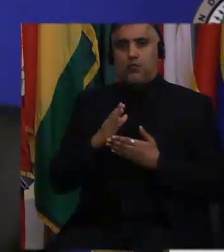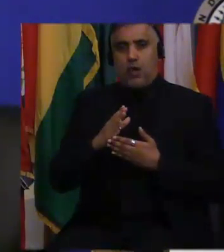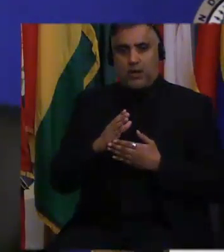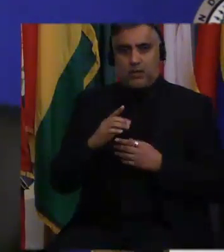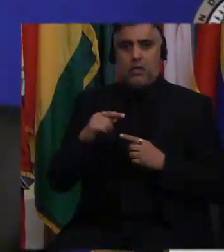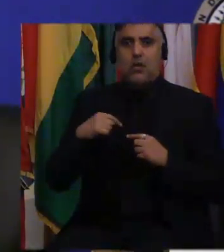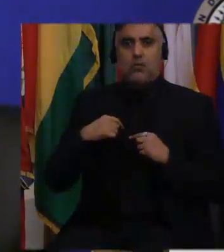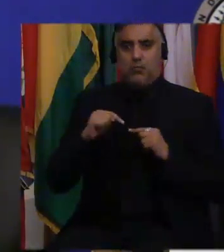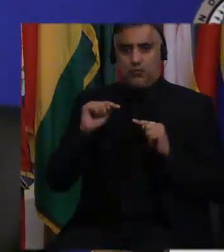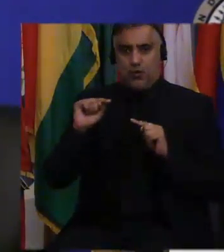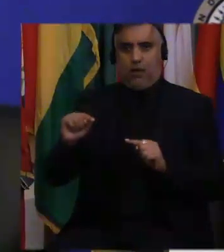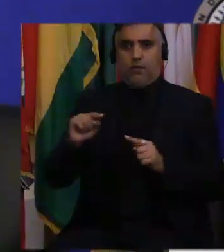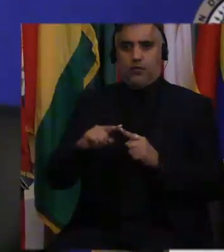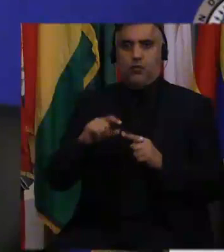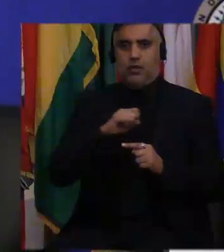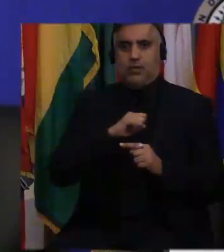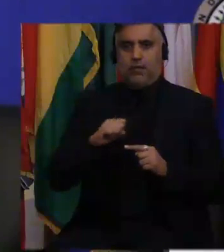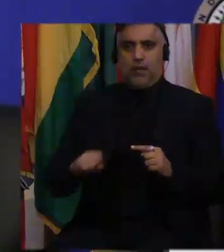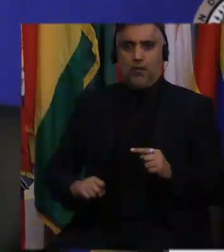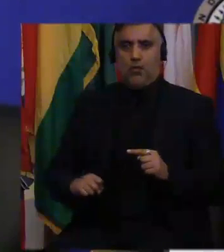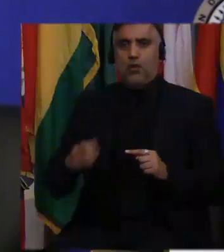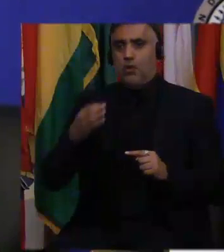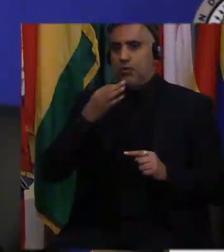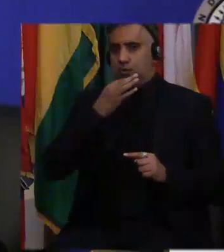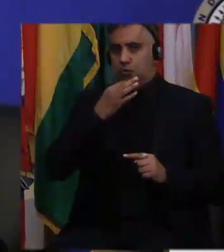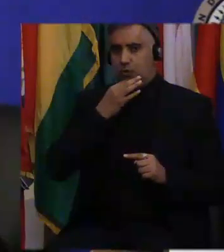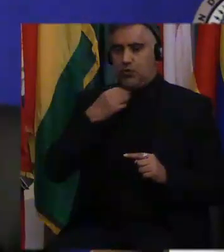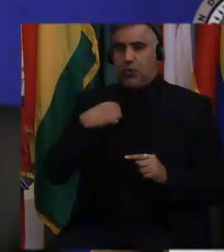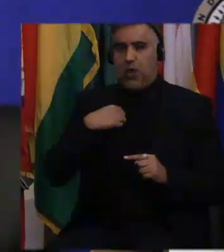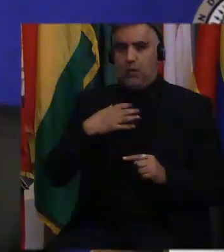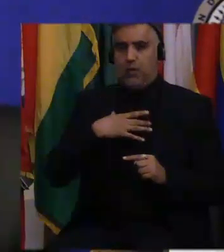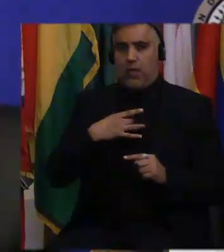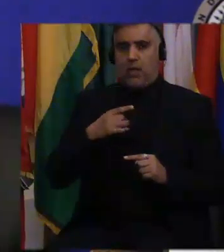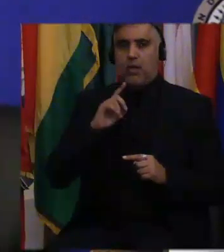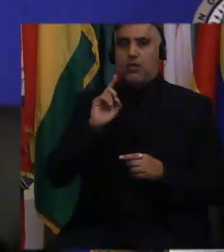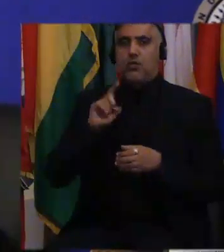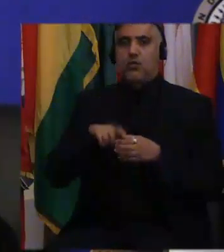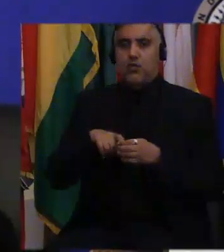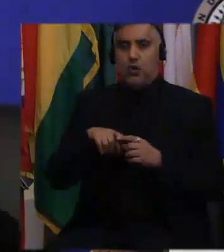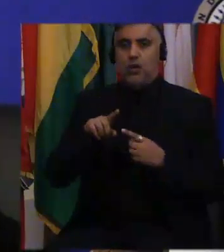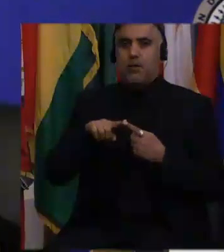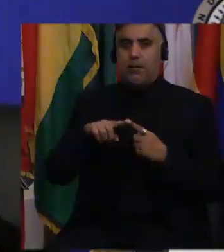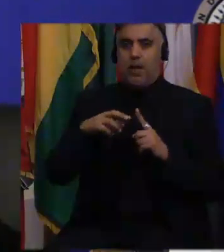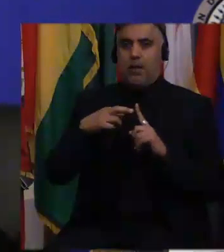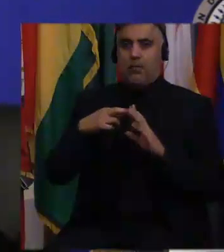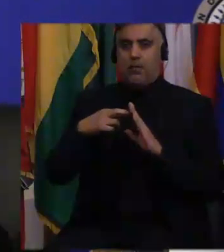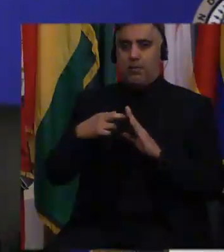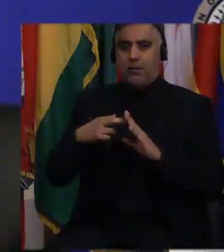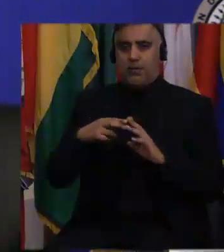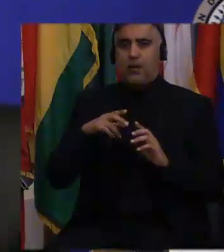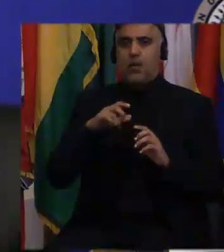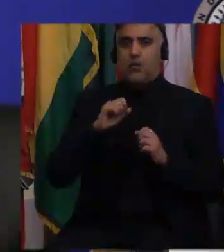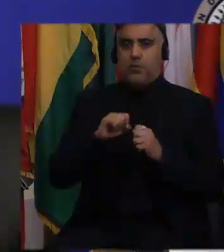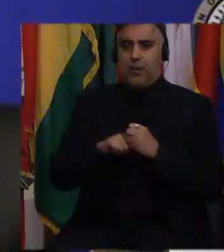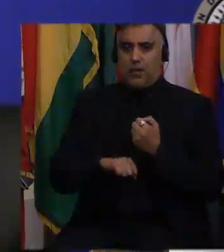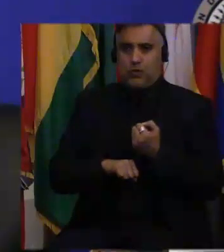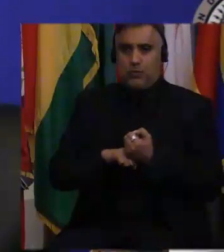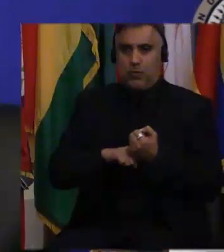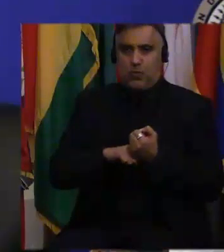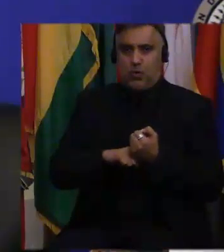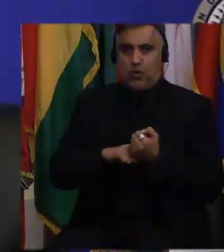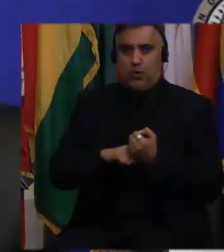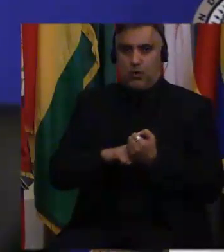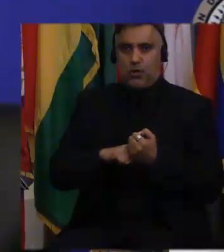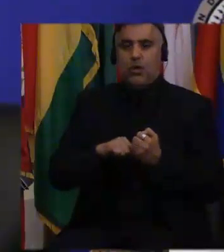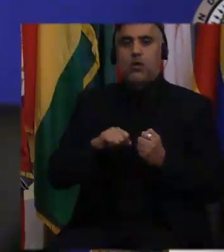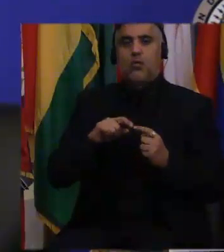to El Salvador very soon. So I would like to join her with my, support with respect